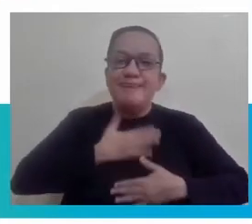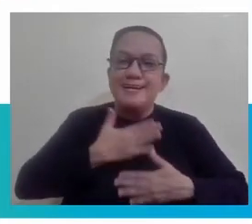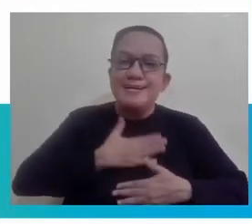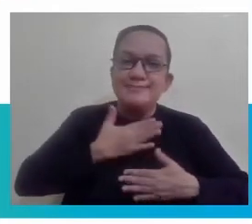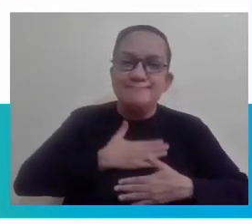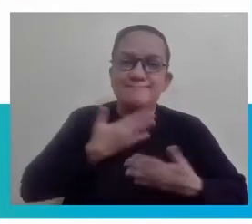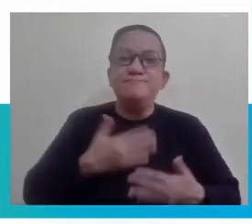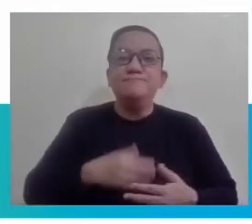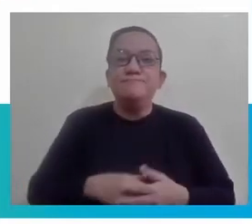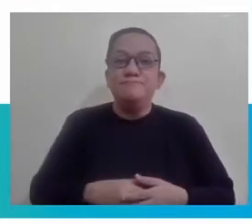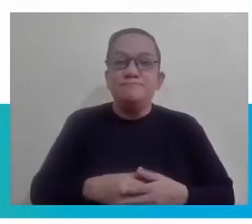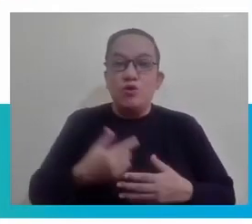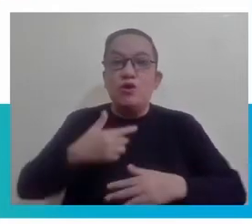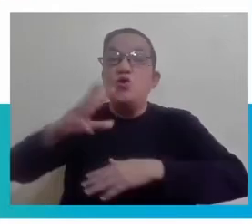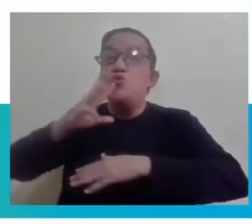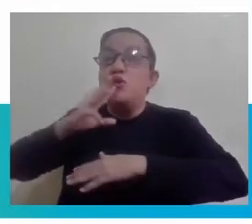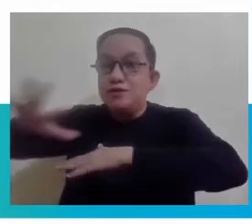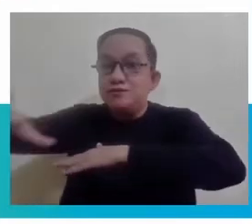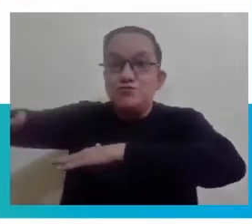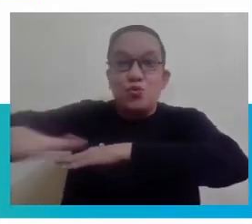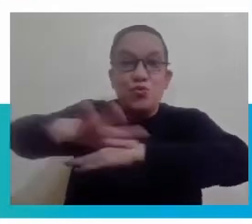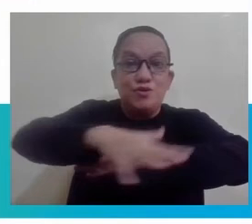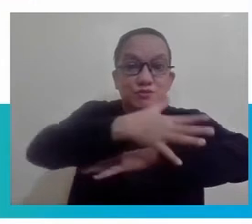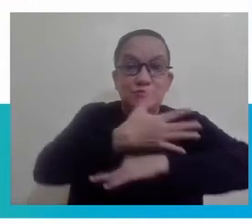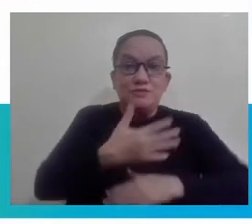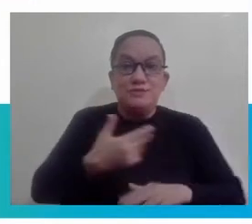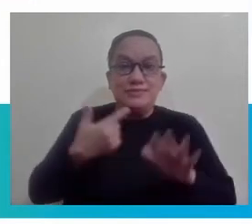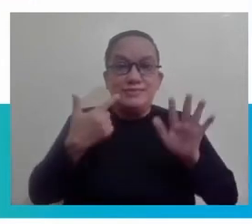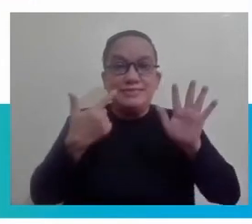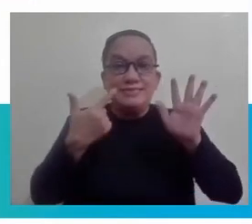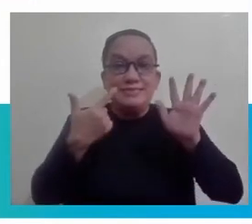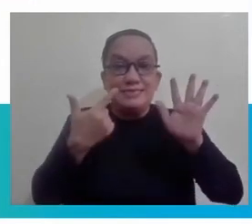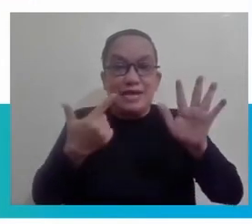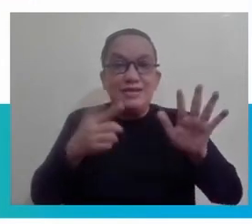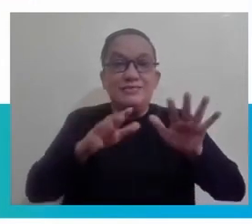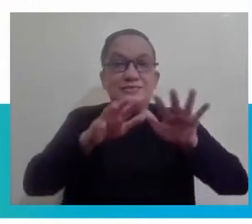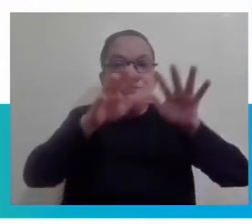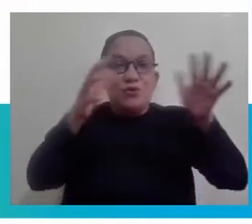seventh largest economy, with assets worth an estimated